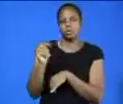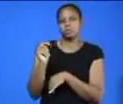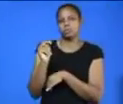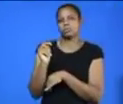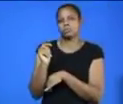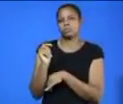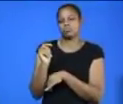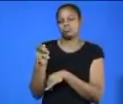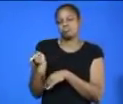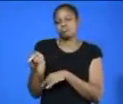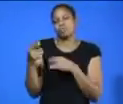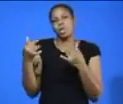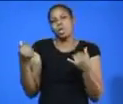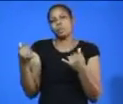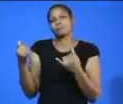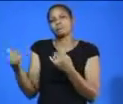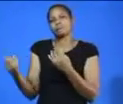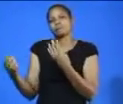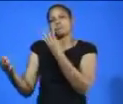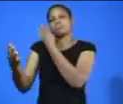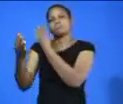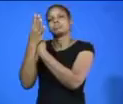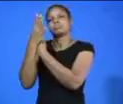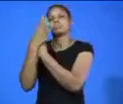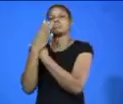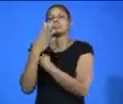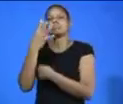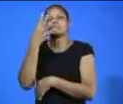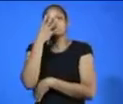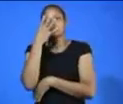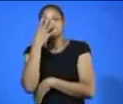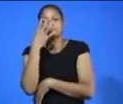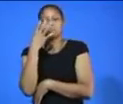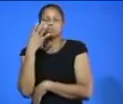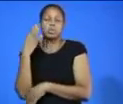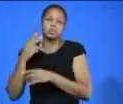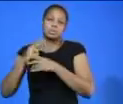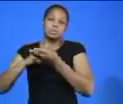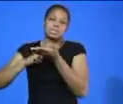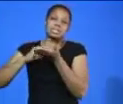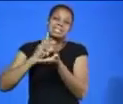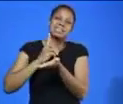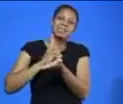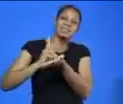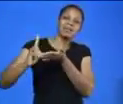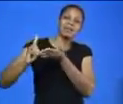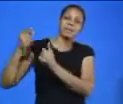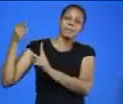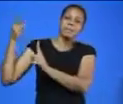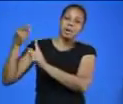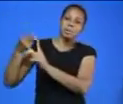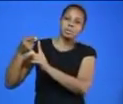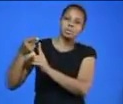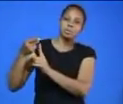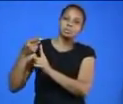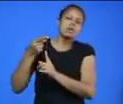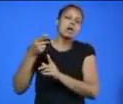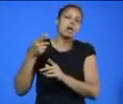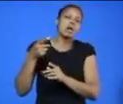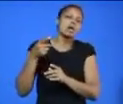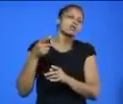locked up in prison, the divine purpose and human